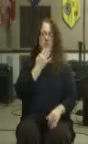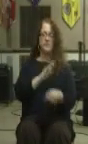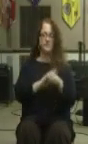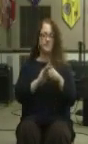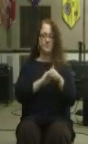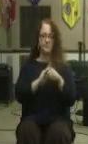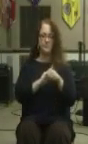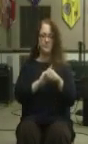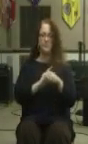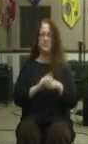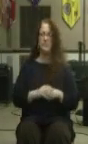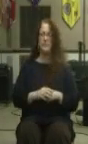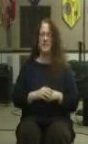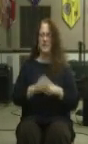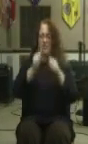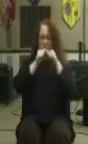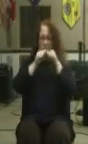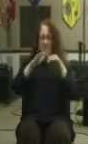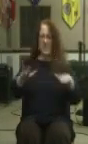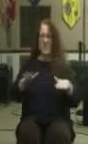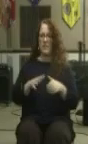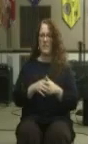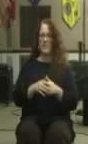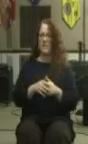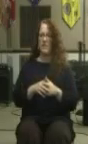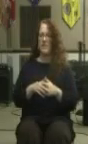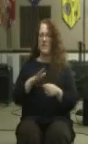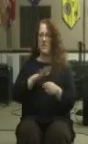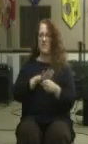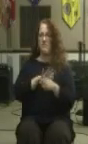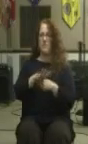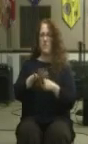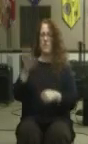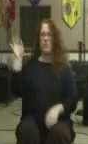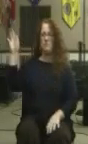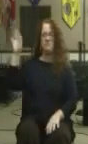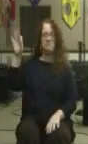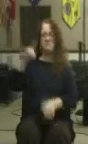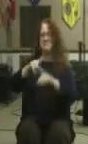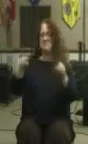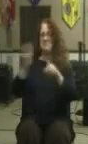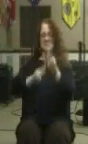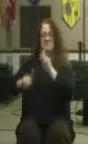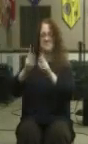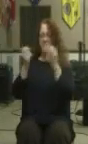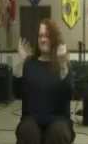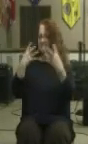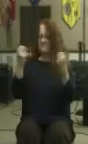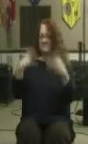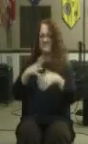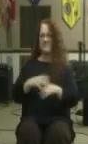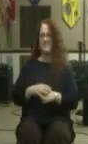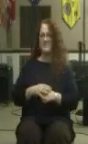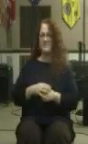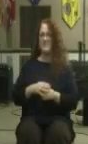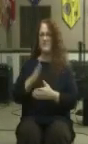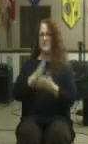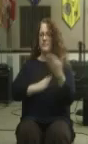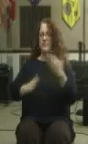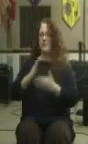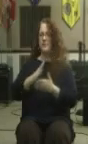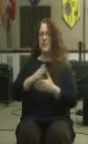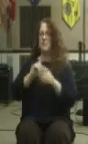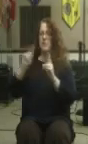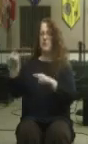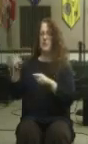of this color. And it was a blessing. I'm full with pastors, and these pastors, there